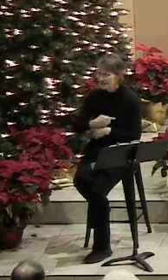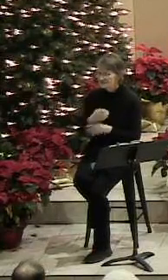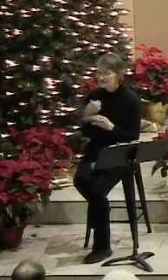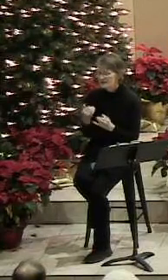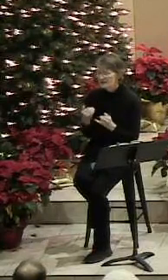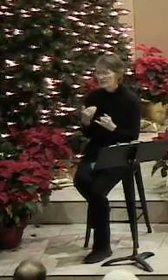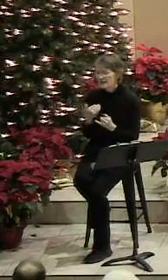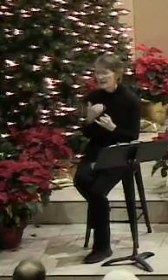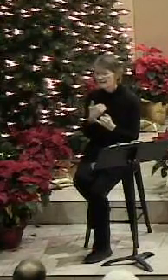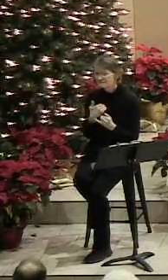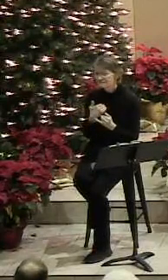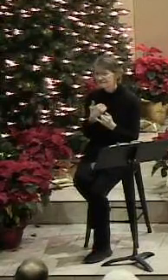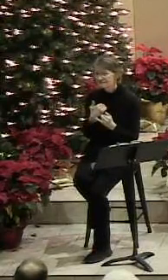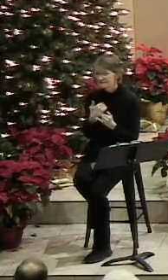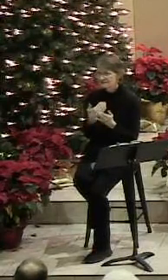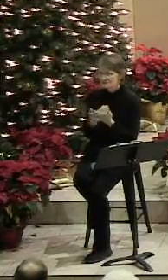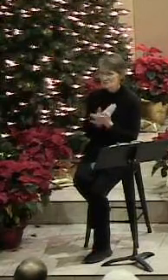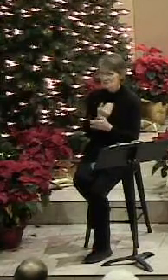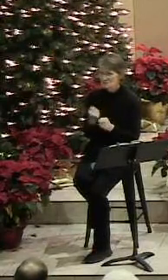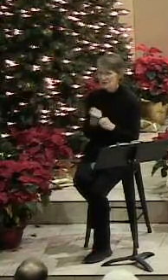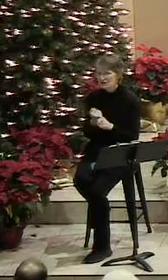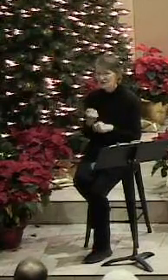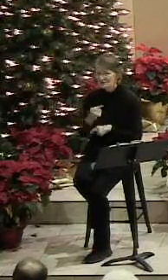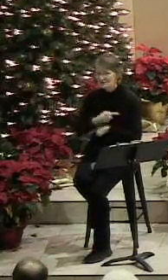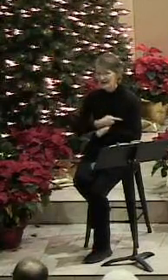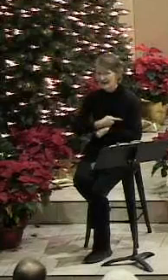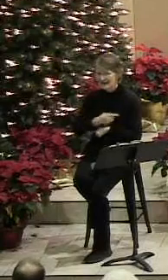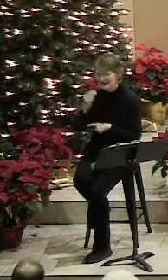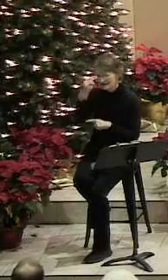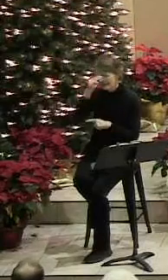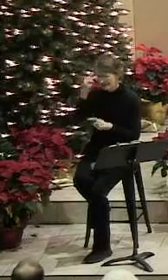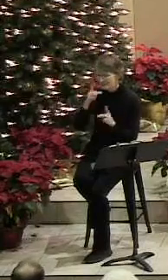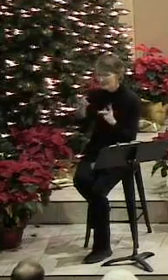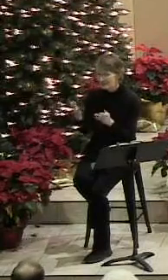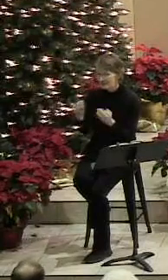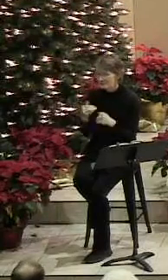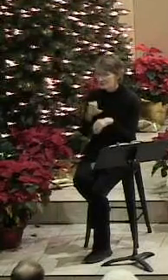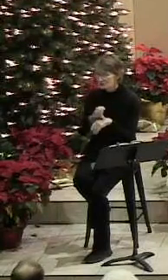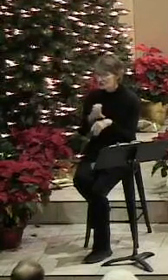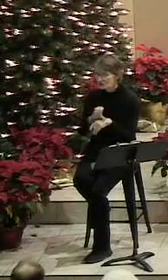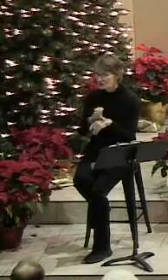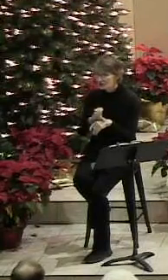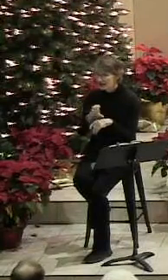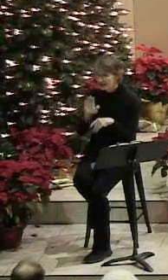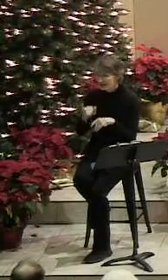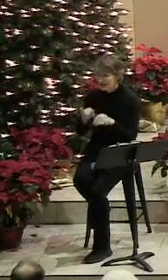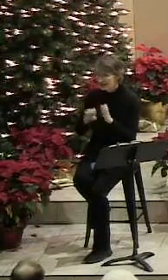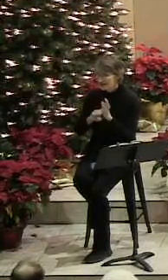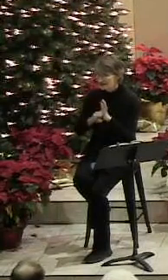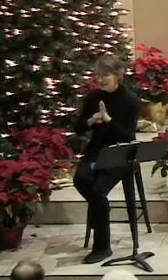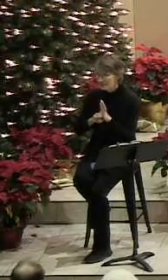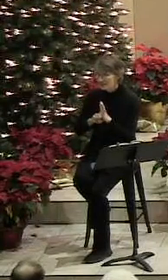have this New Year's Day in which Catholics come to church. Now, is this just another example